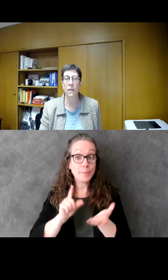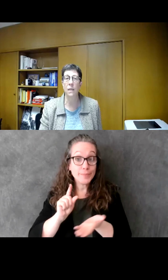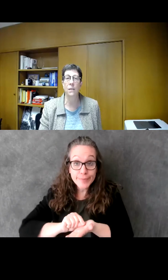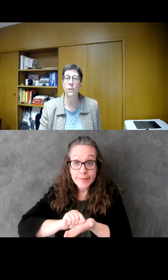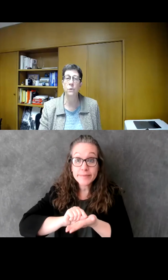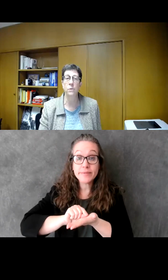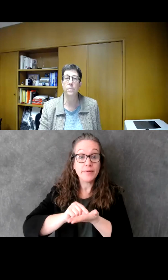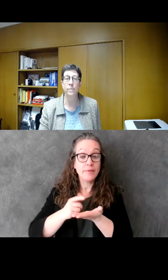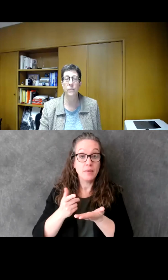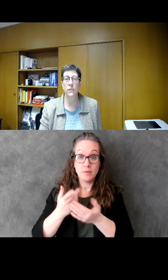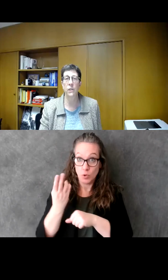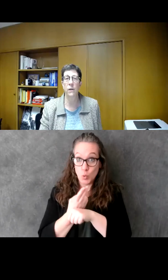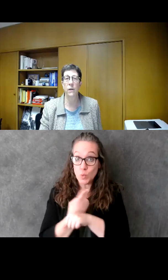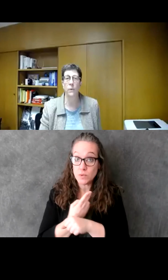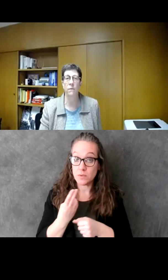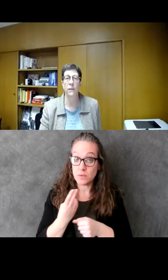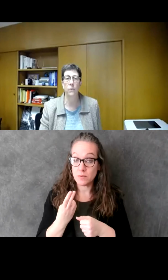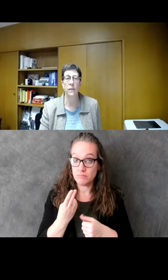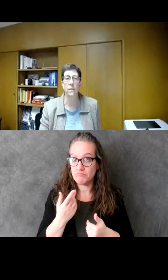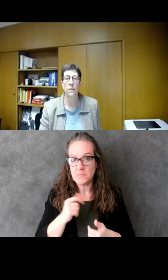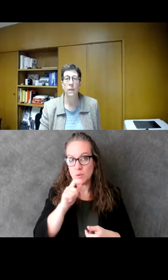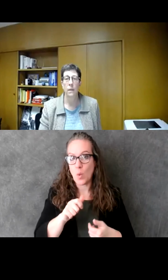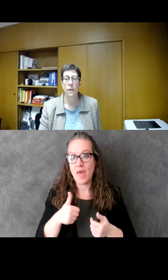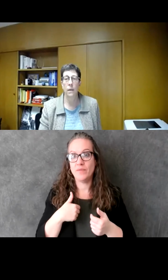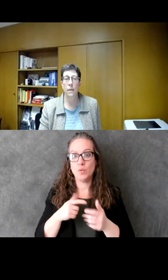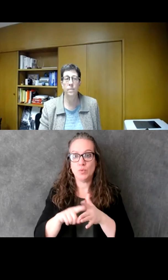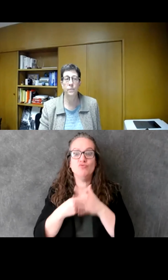and use, so you don't have to reinvent the wheel.